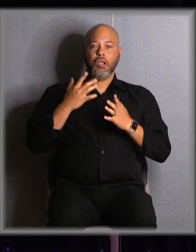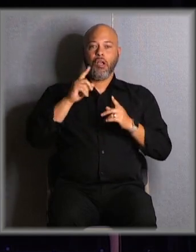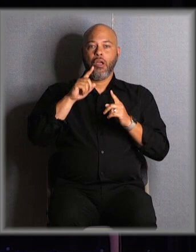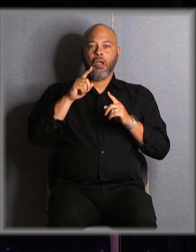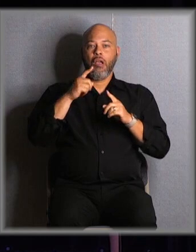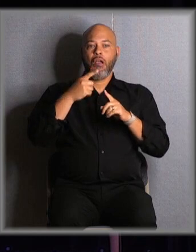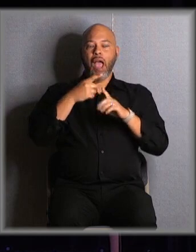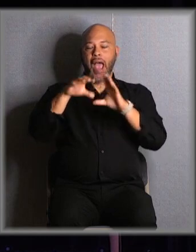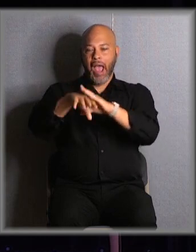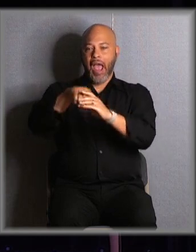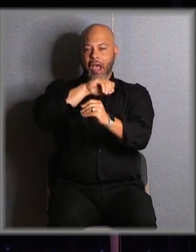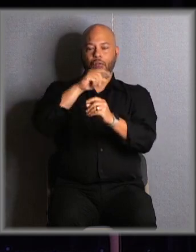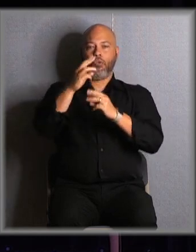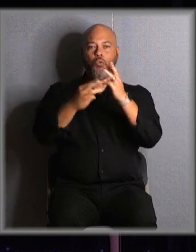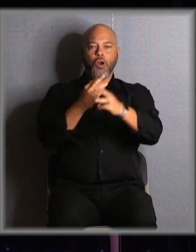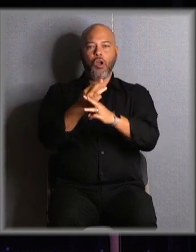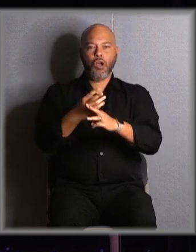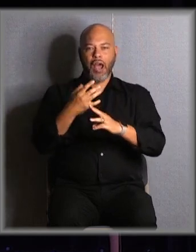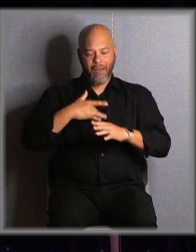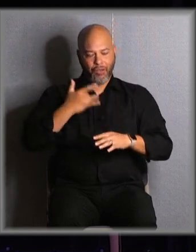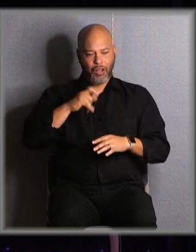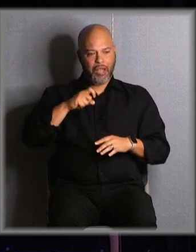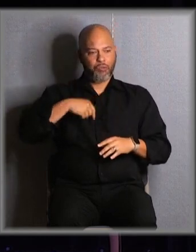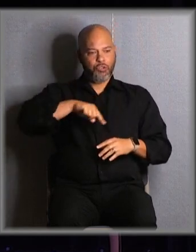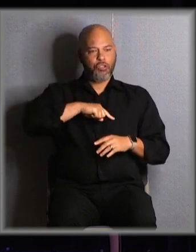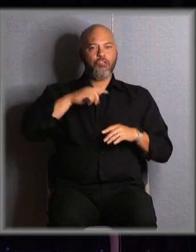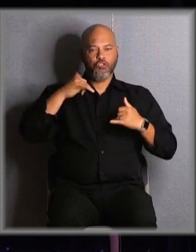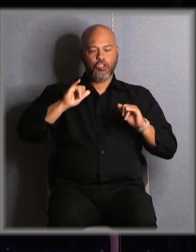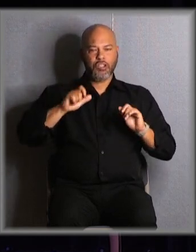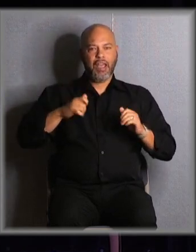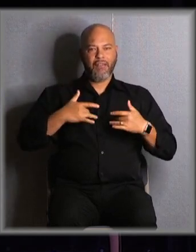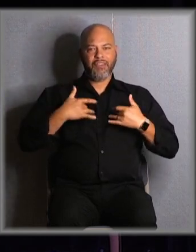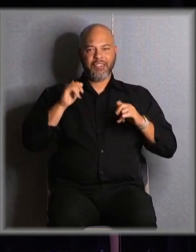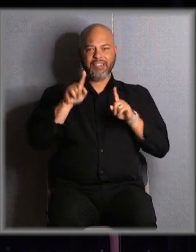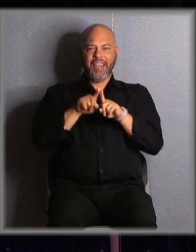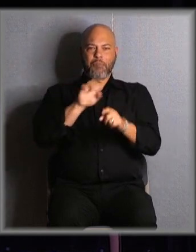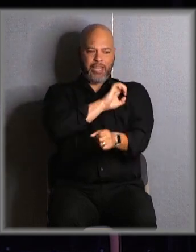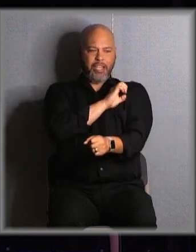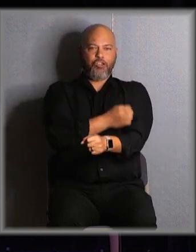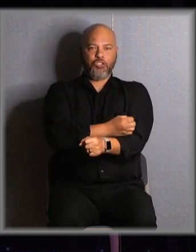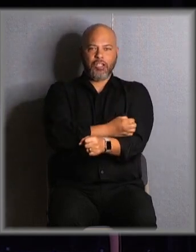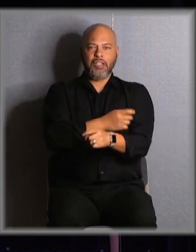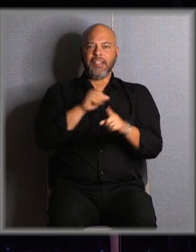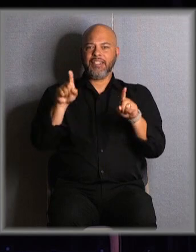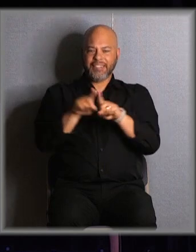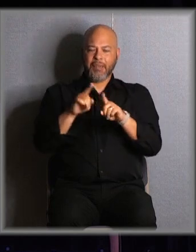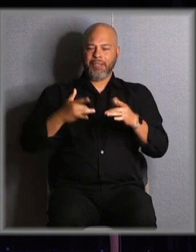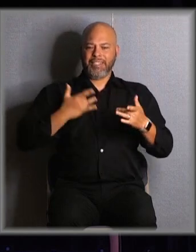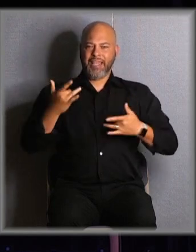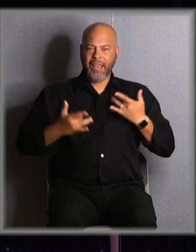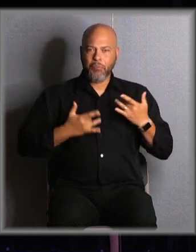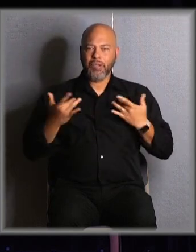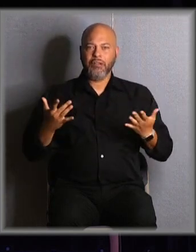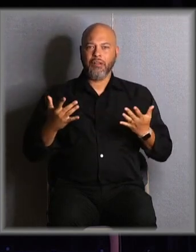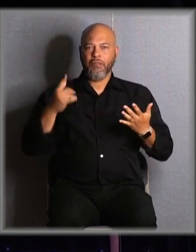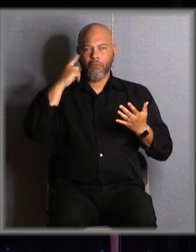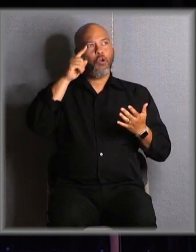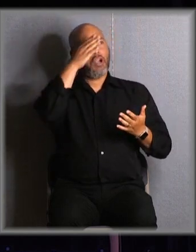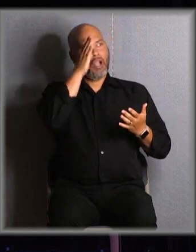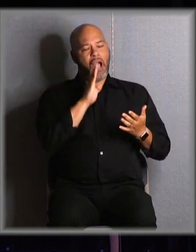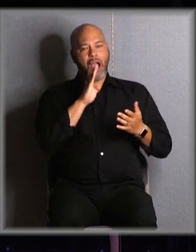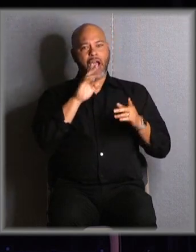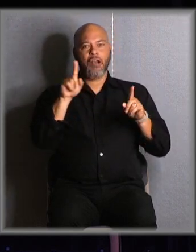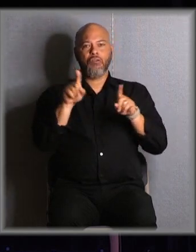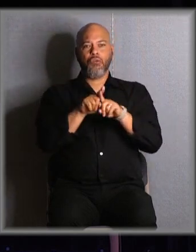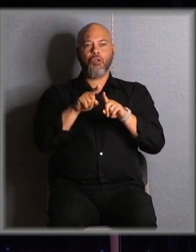world, out of the world, amen, I felt like we should still have that same energy, that same excitement for God as we did